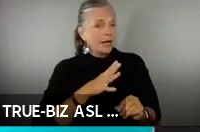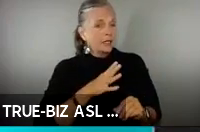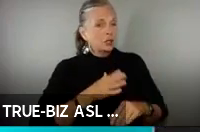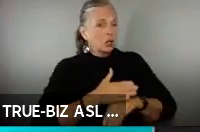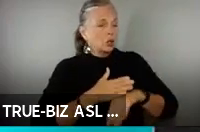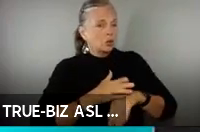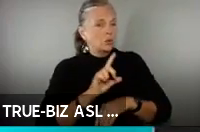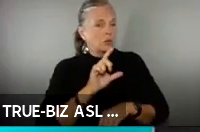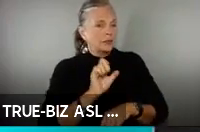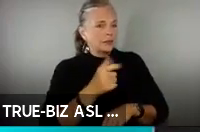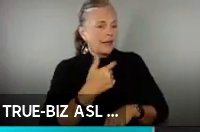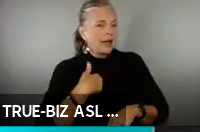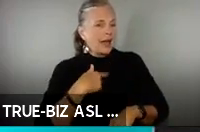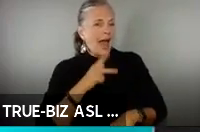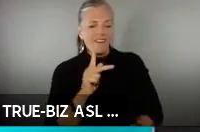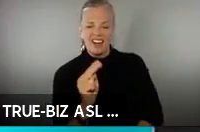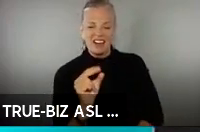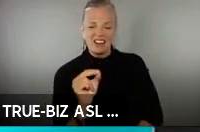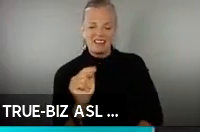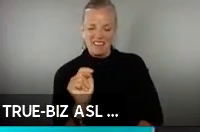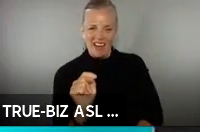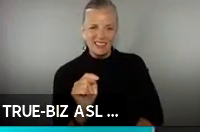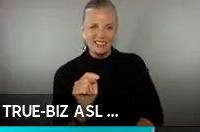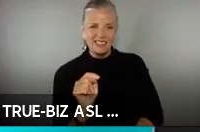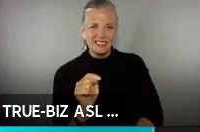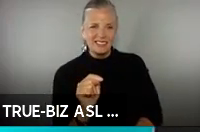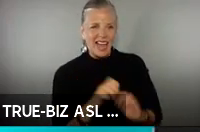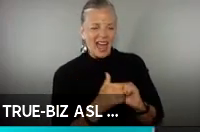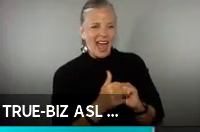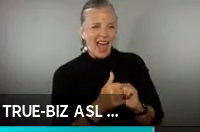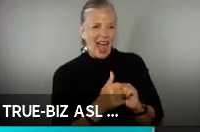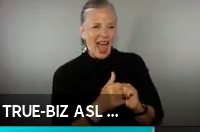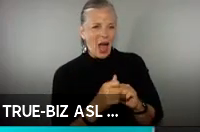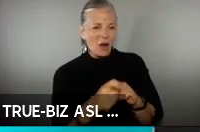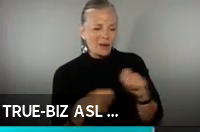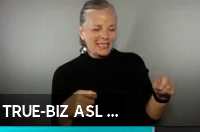it. Can't imagine how he tied it or why.